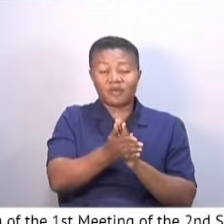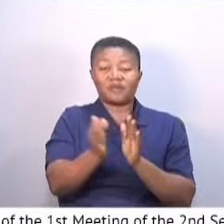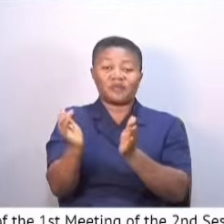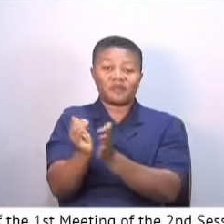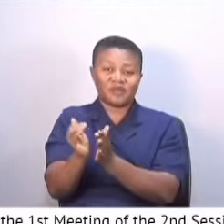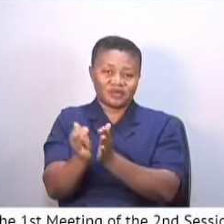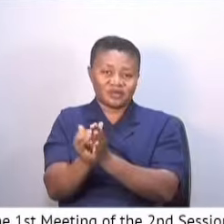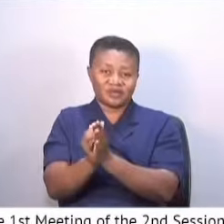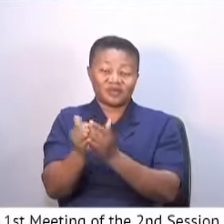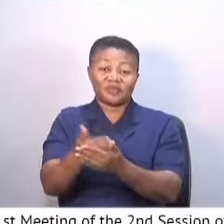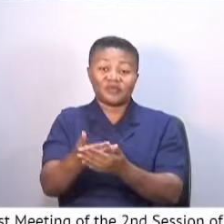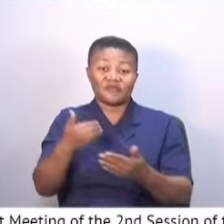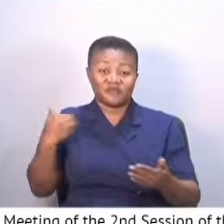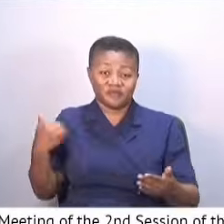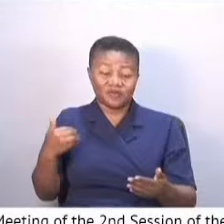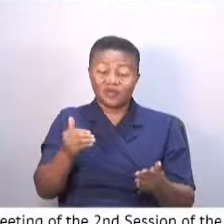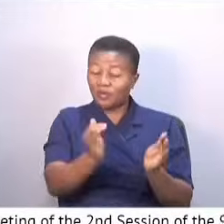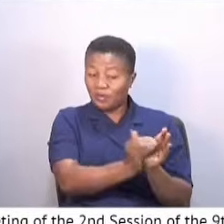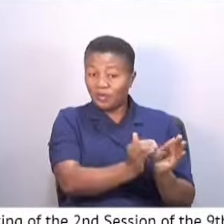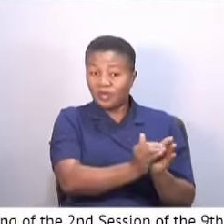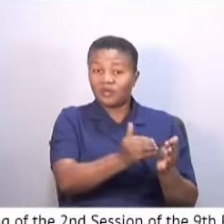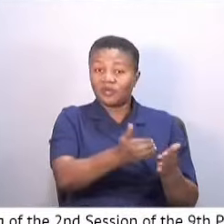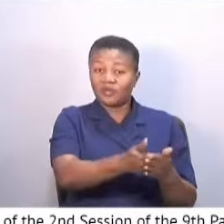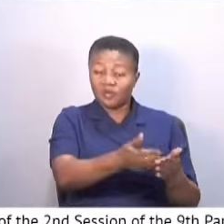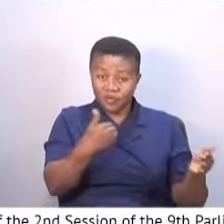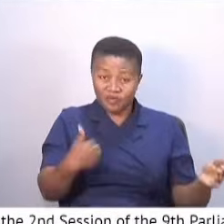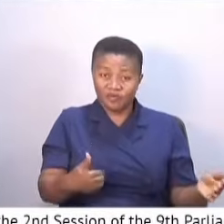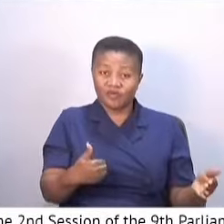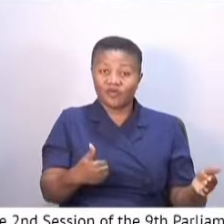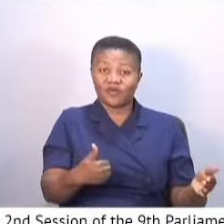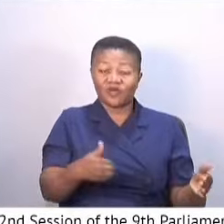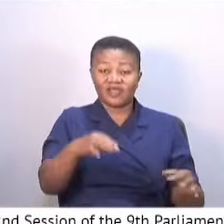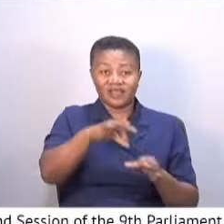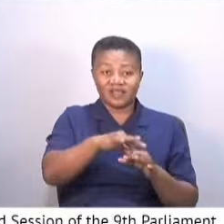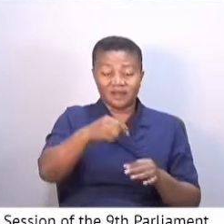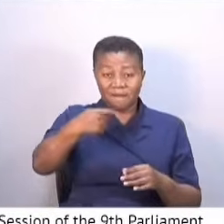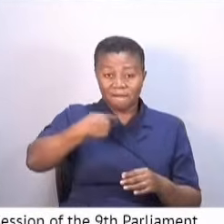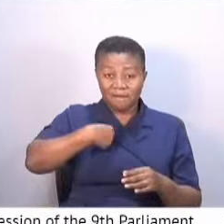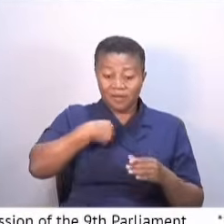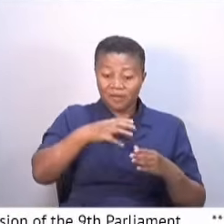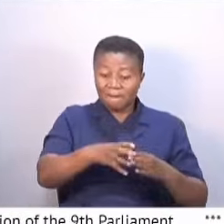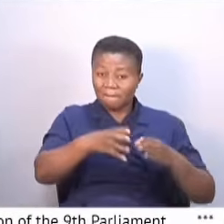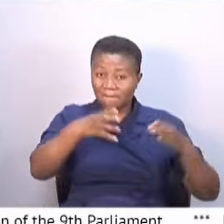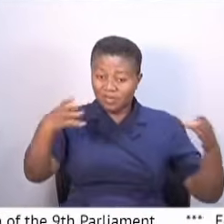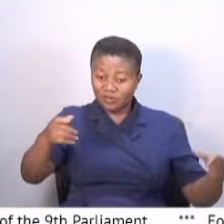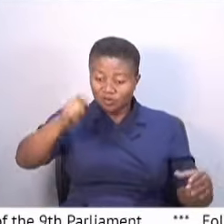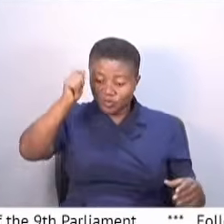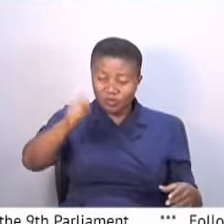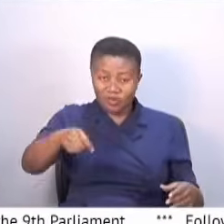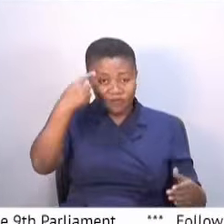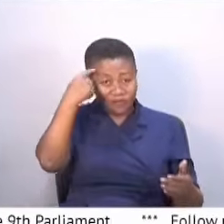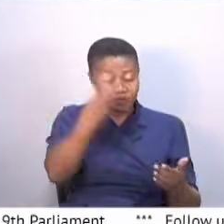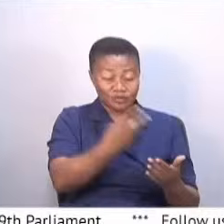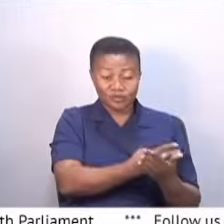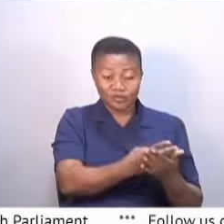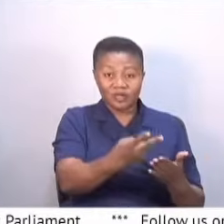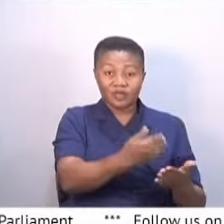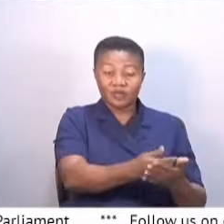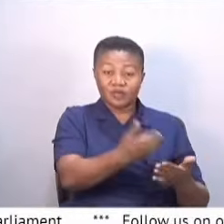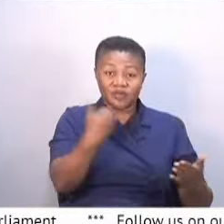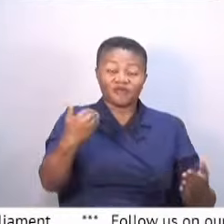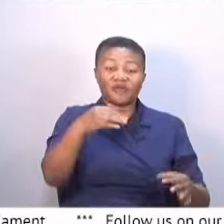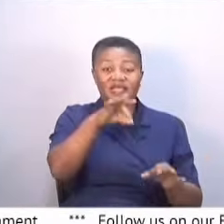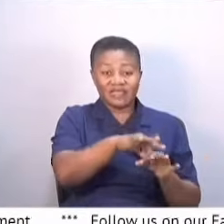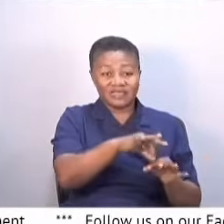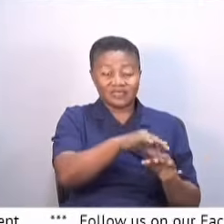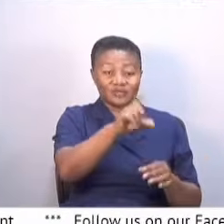election. I was a majority chief whip for 2 weeks before the 2024 election, and there's nothing you can do about